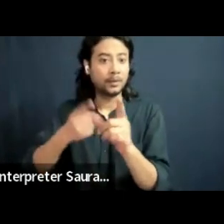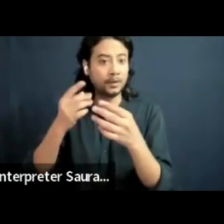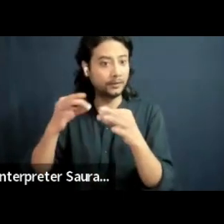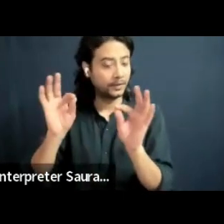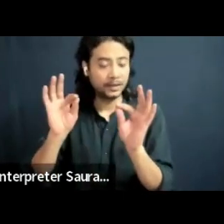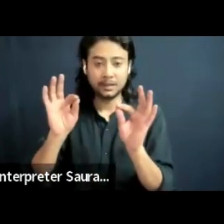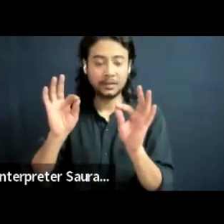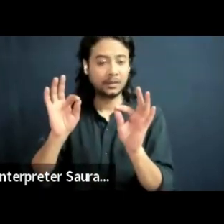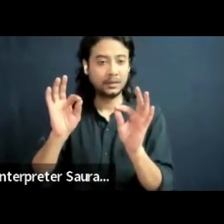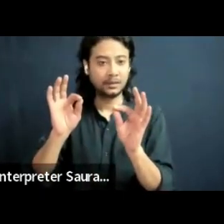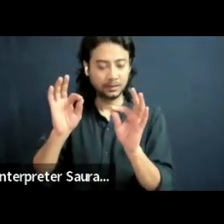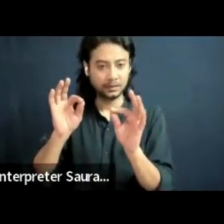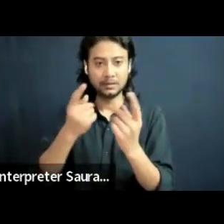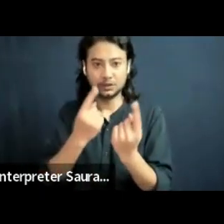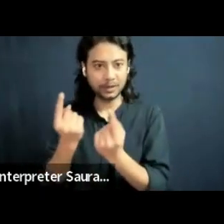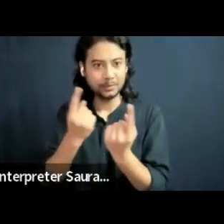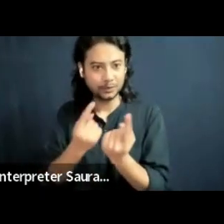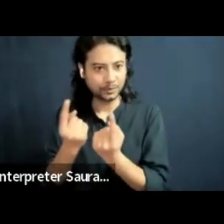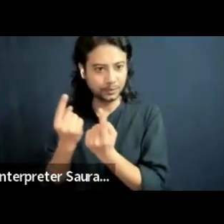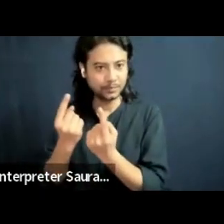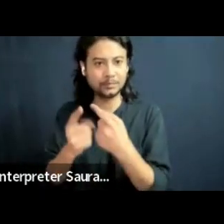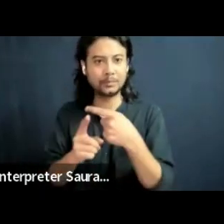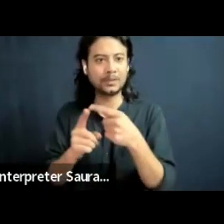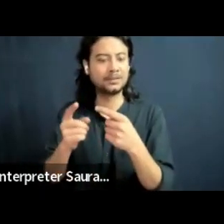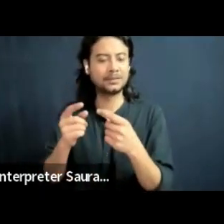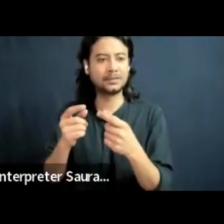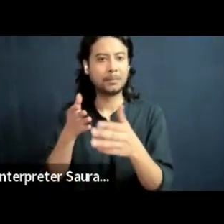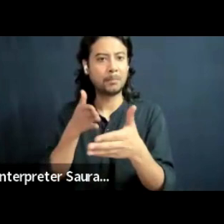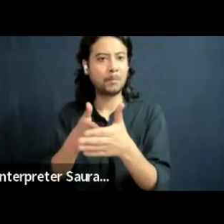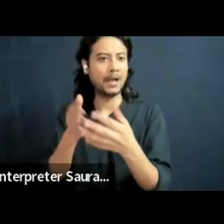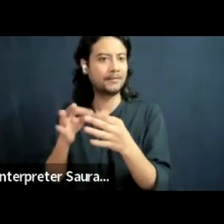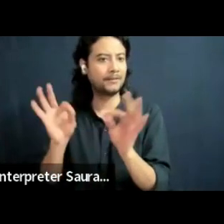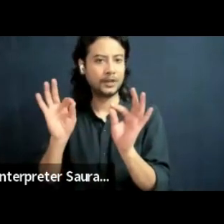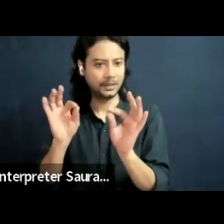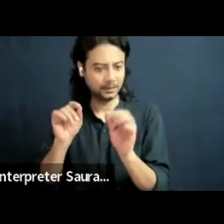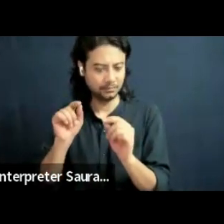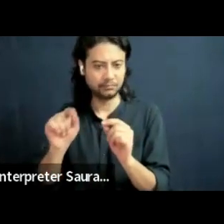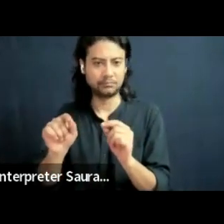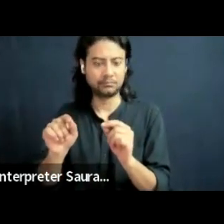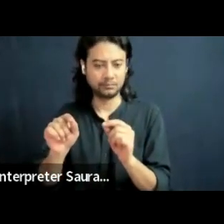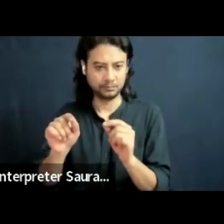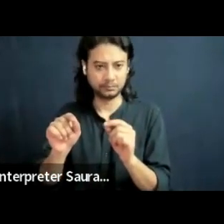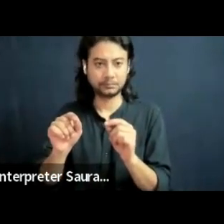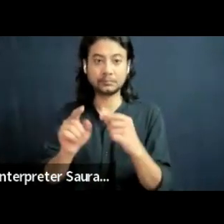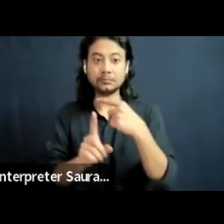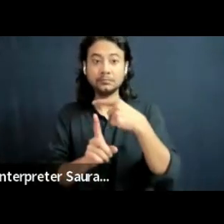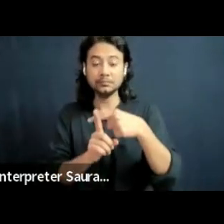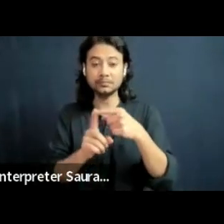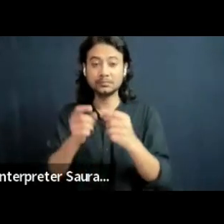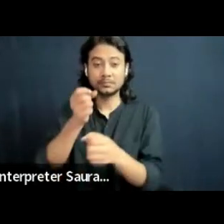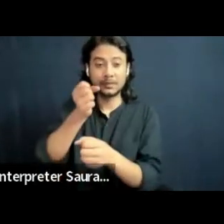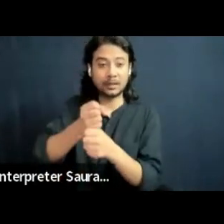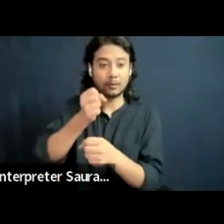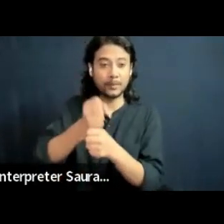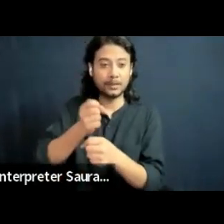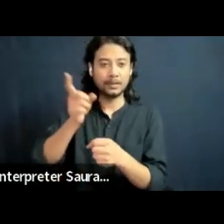services. And the big change is that, you know, all the ministries, till now, it is even now the Ministry